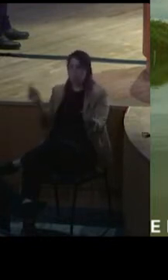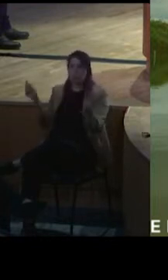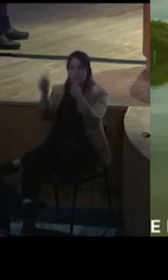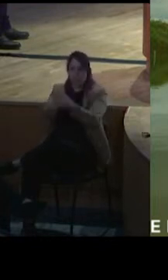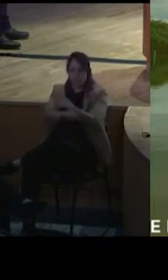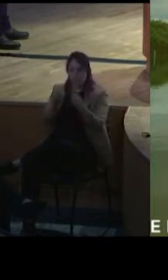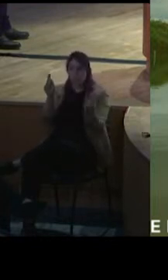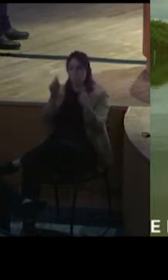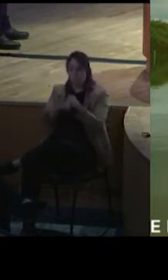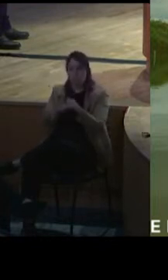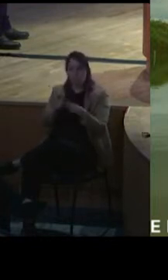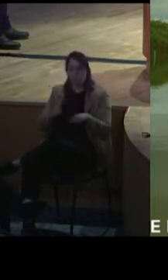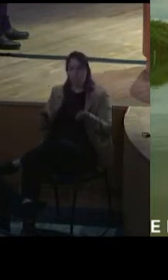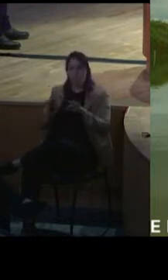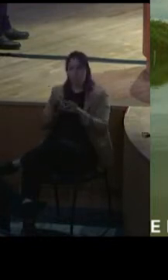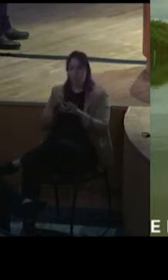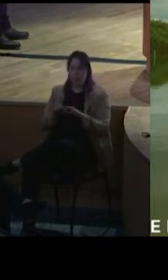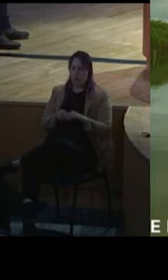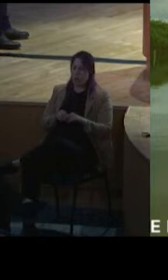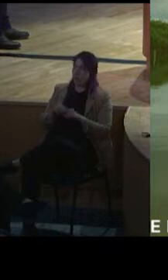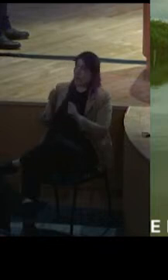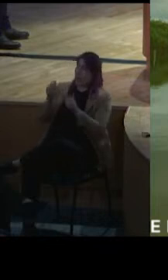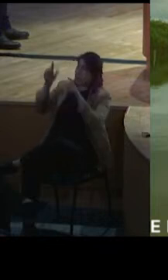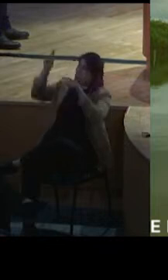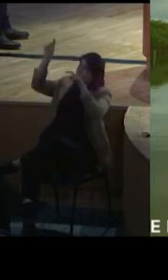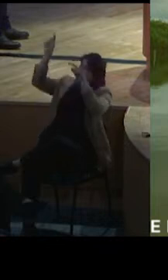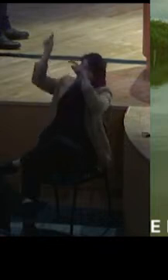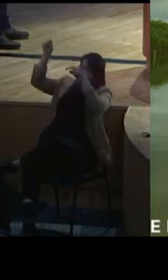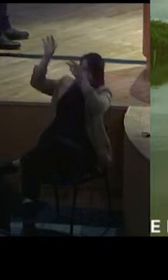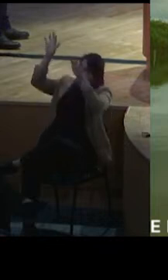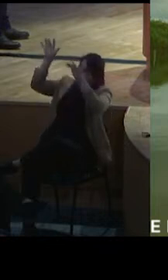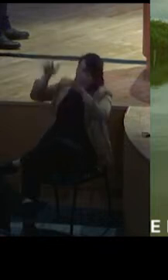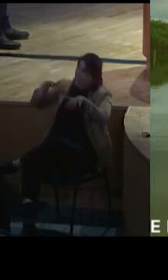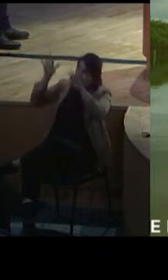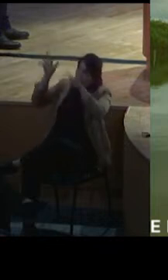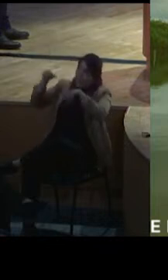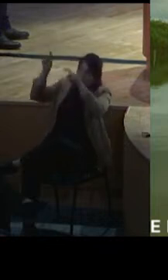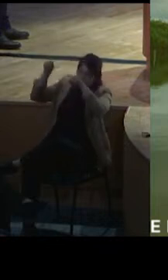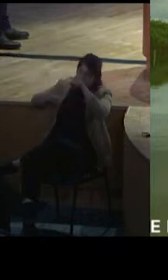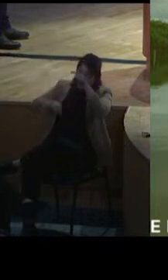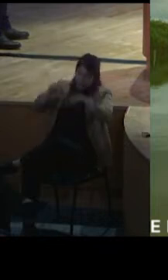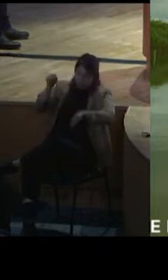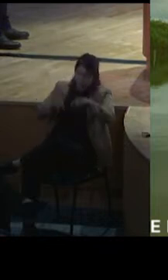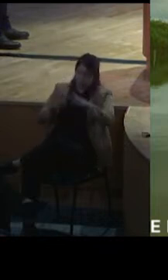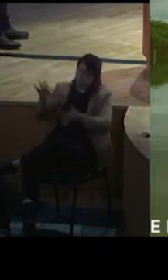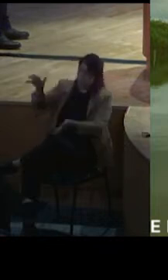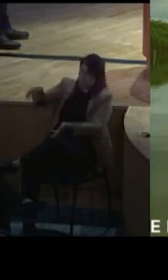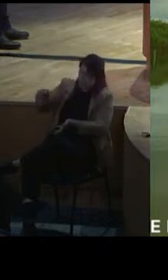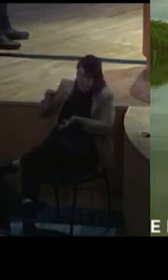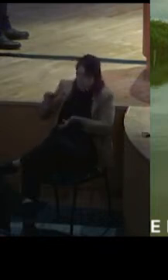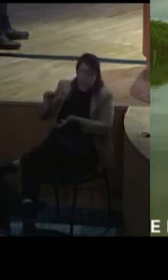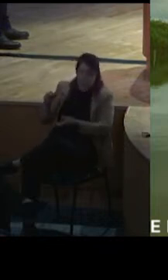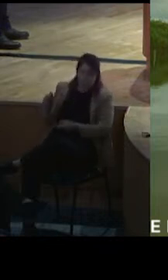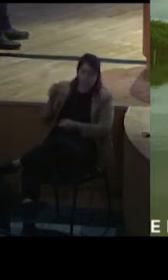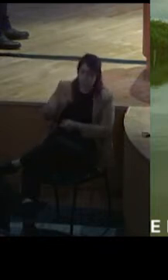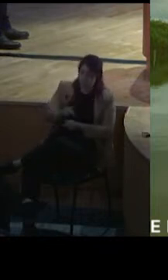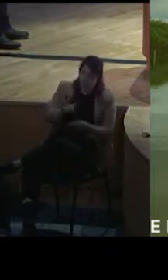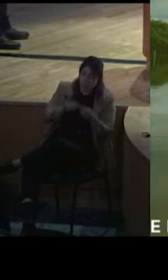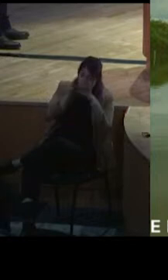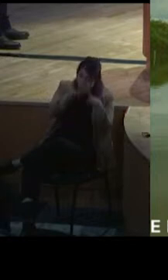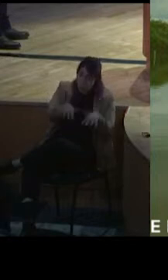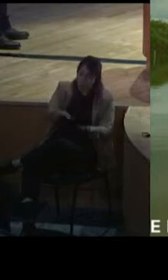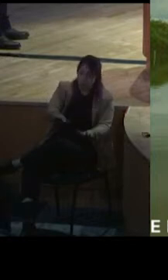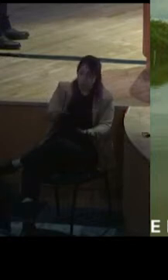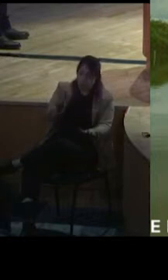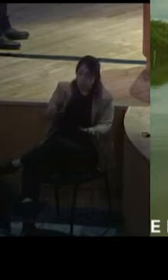in through rain isn't matched at the outtake where it enters the ocean, there's some kind of disruption or there's some kind of displacement of water, and